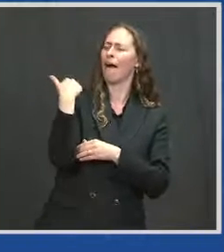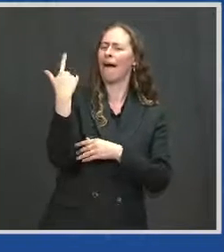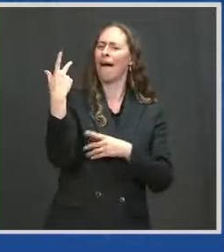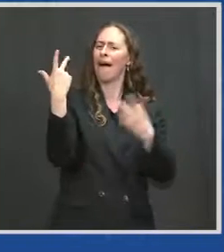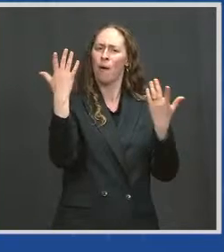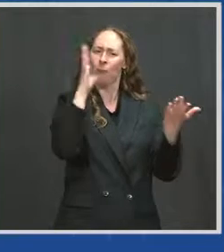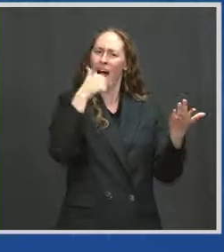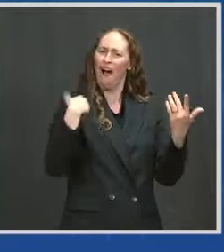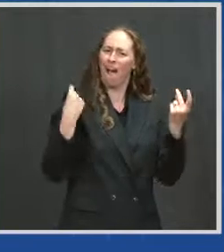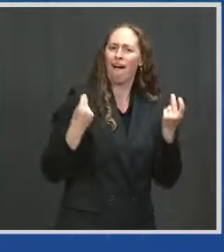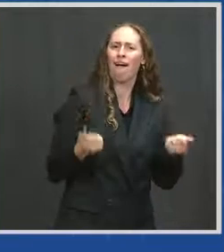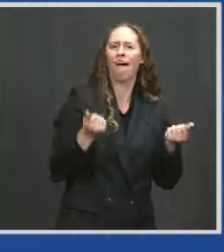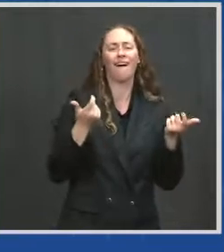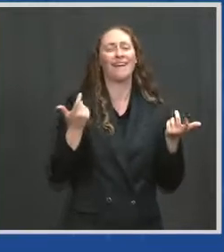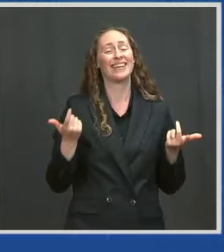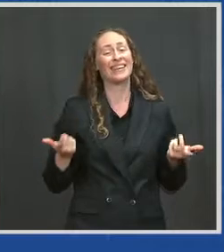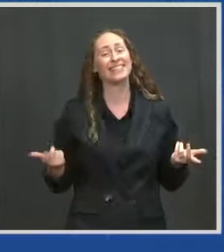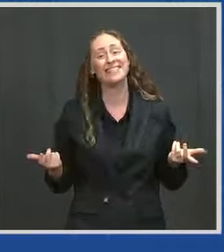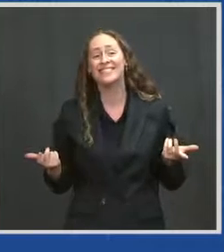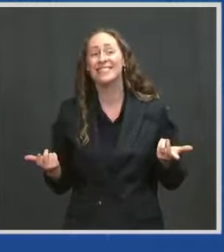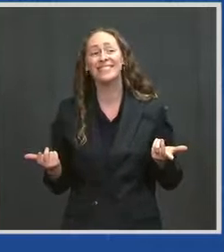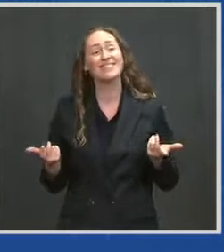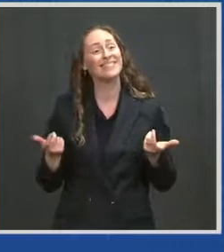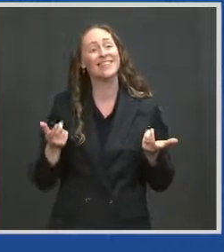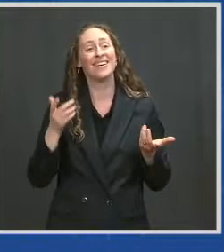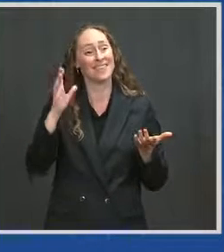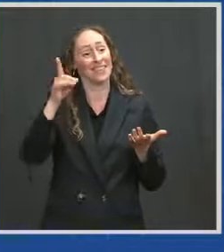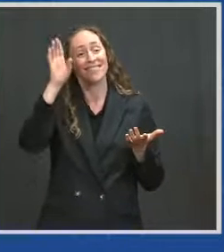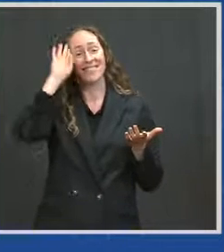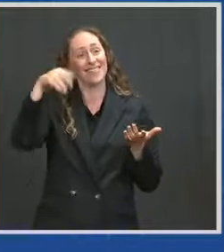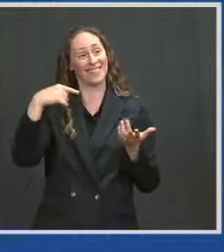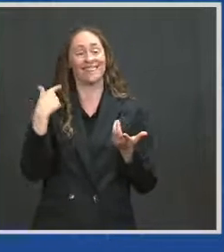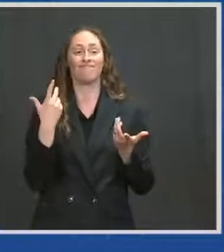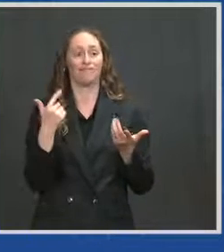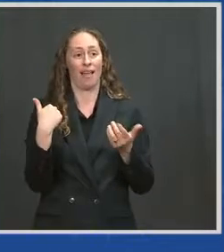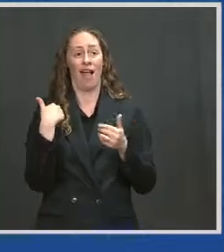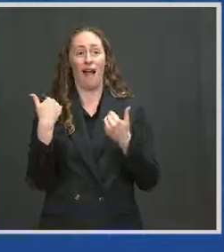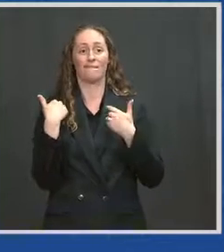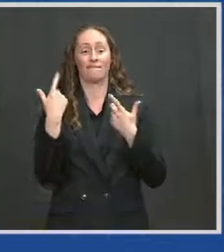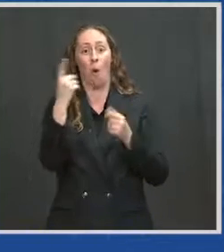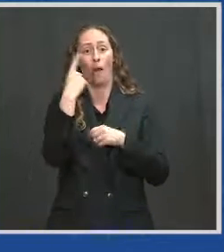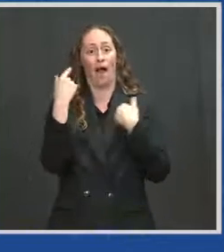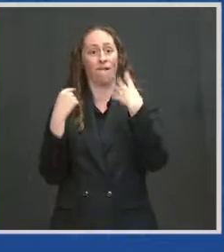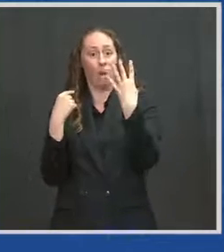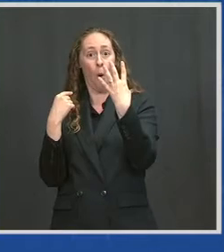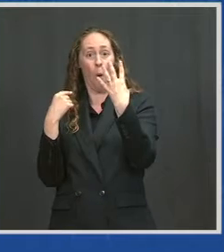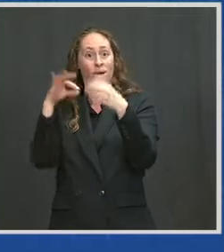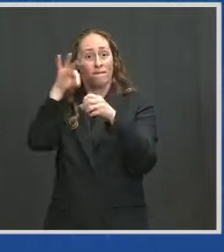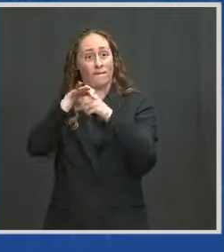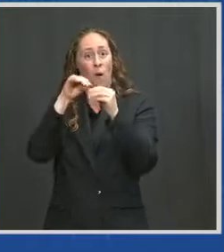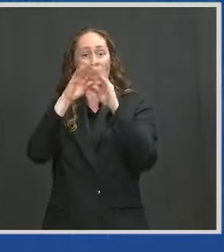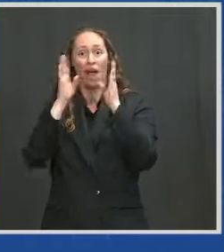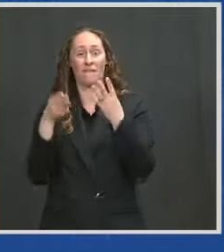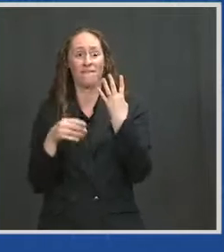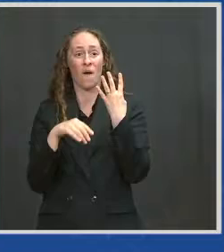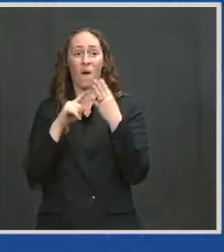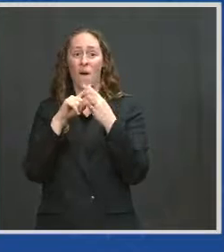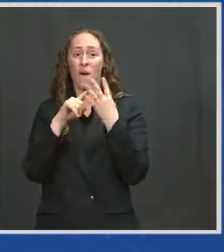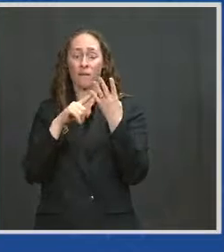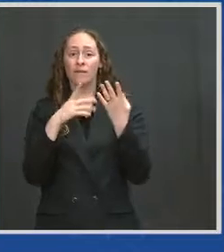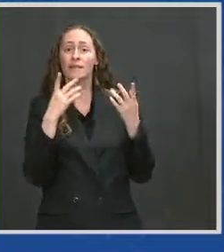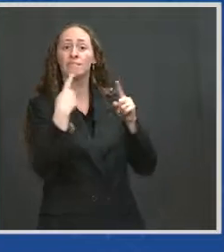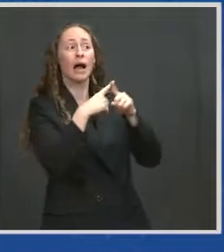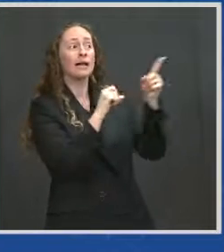effectively 4 votes in the House and a tie in the Senate, with 2 members of the Senate who vote more with my Republican